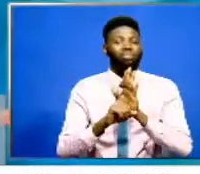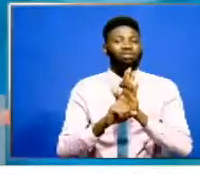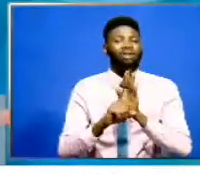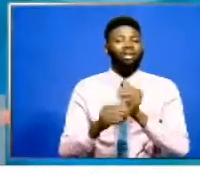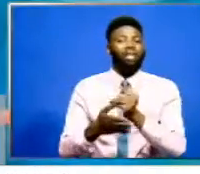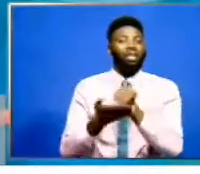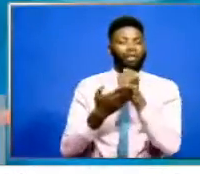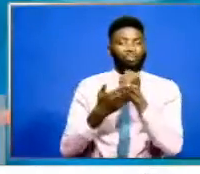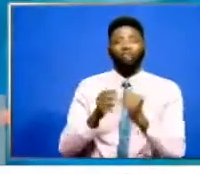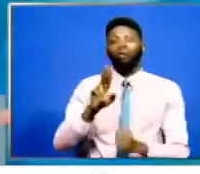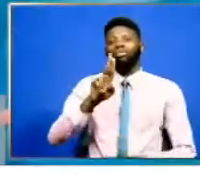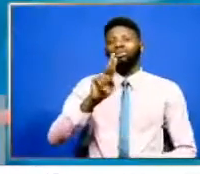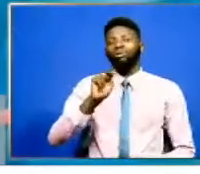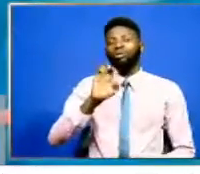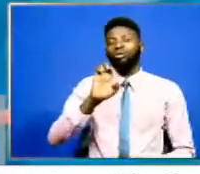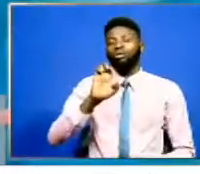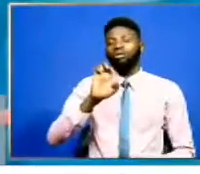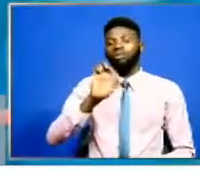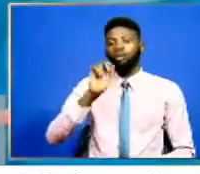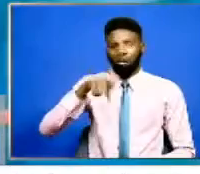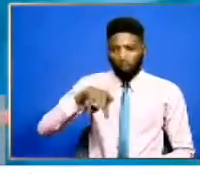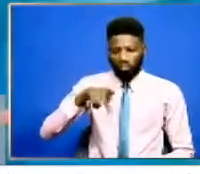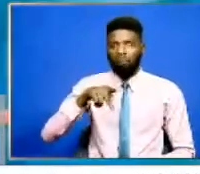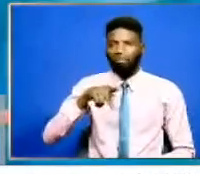UNEP at 50. I think